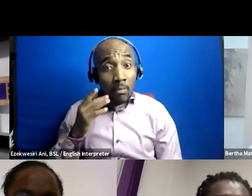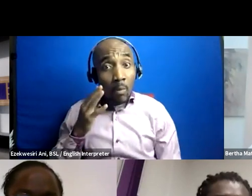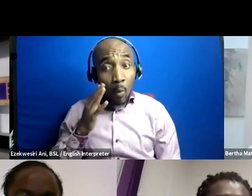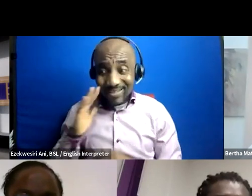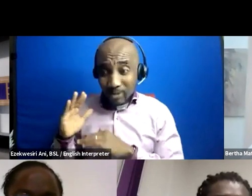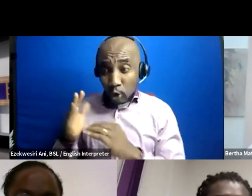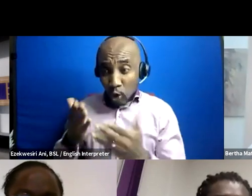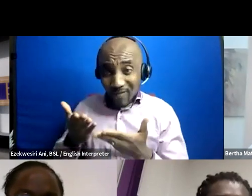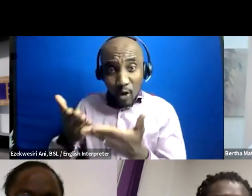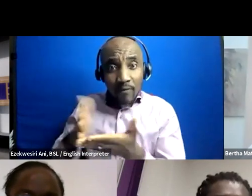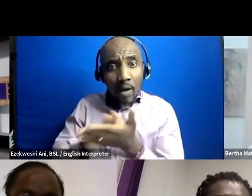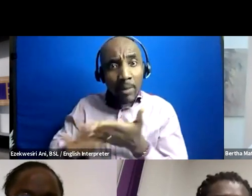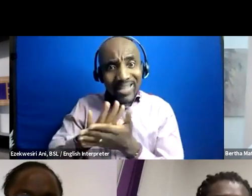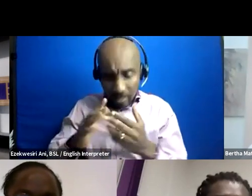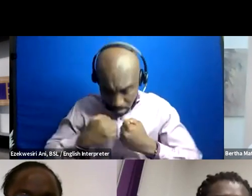discuss,